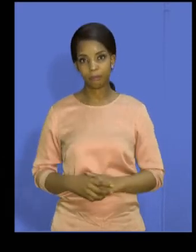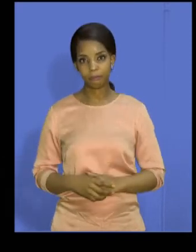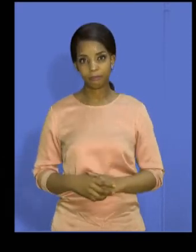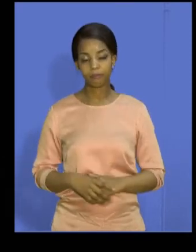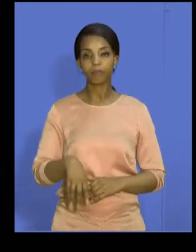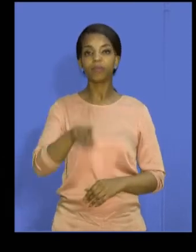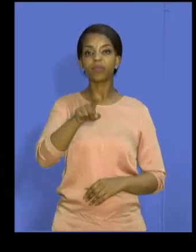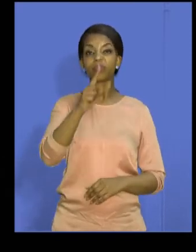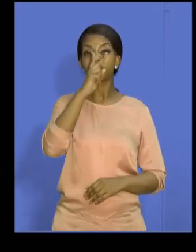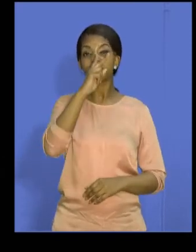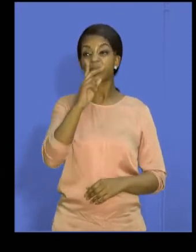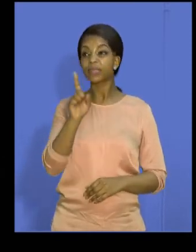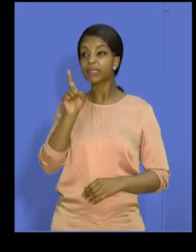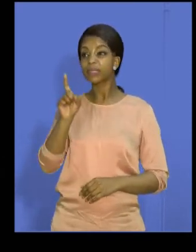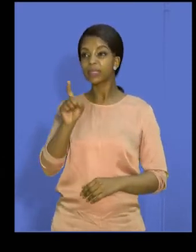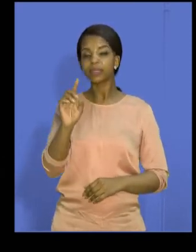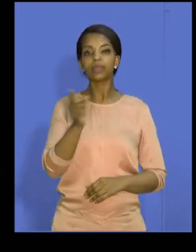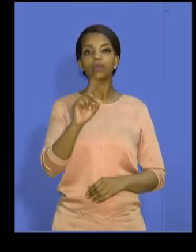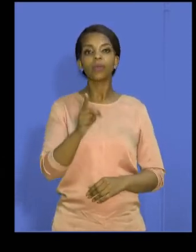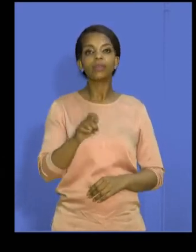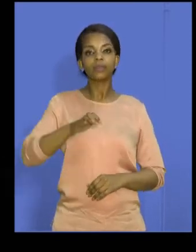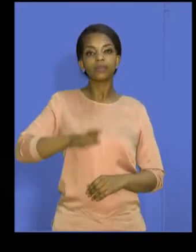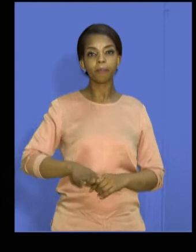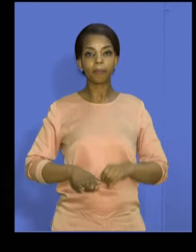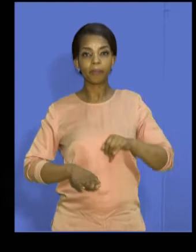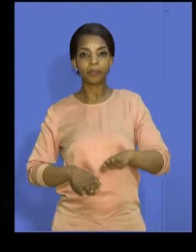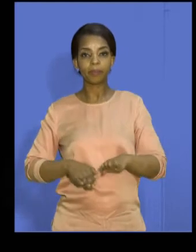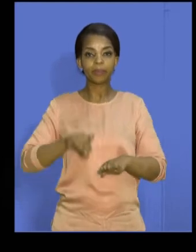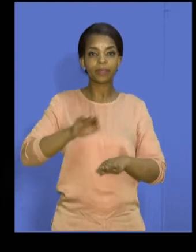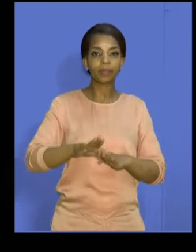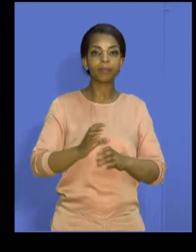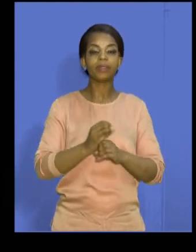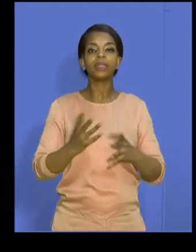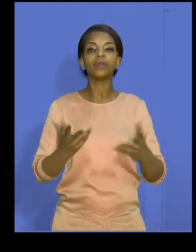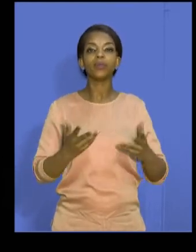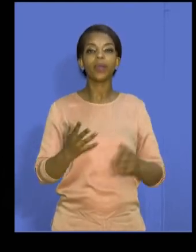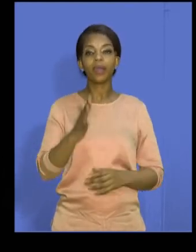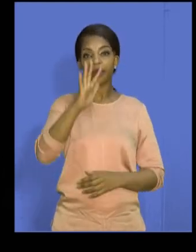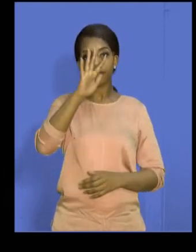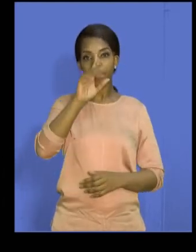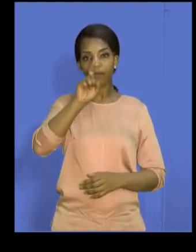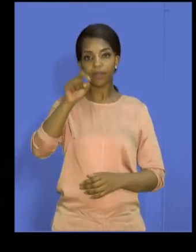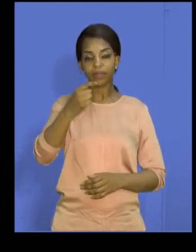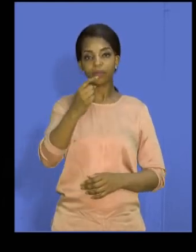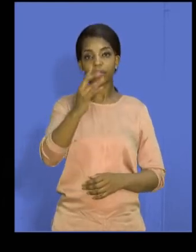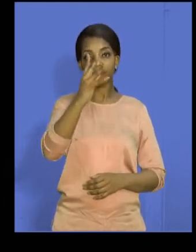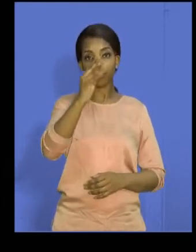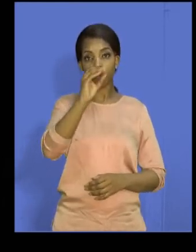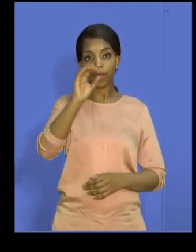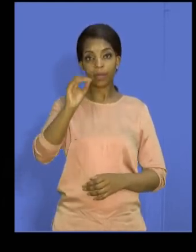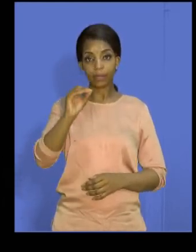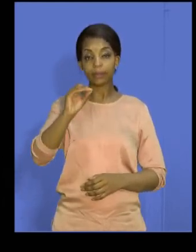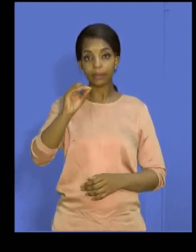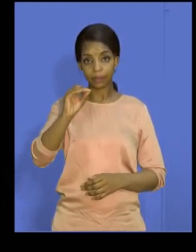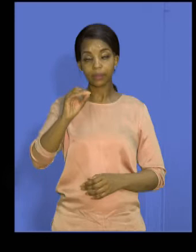let's look at 5,400 minus the initial, which was the 5,000, and we